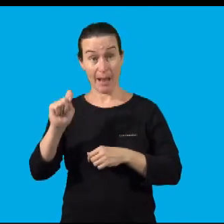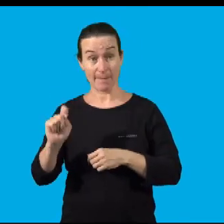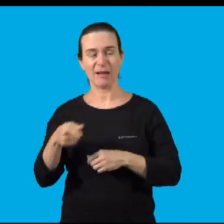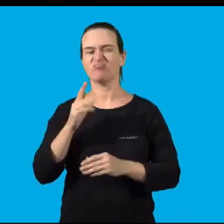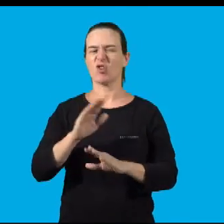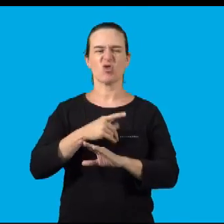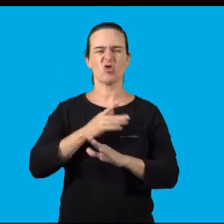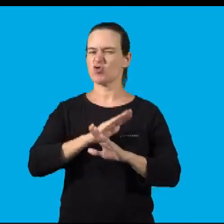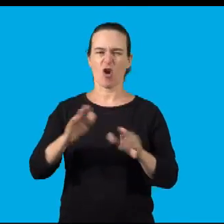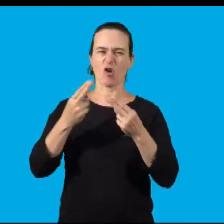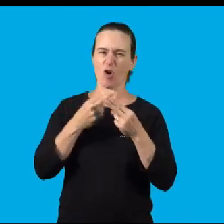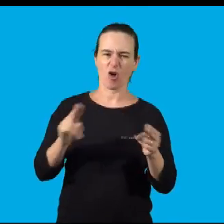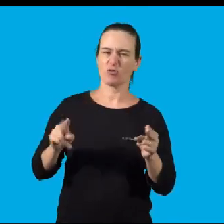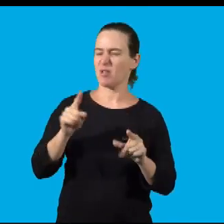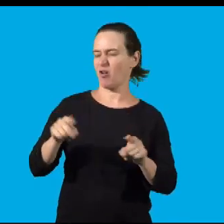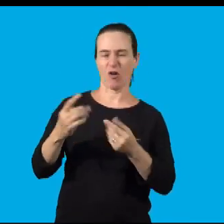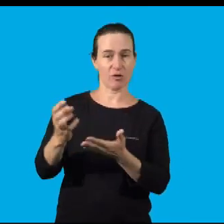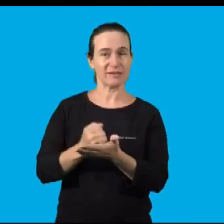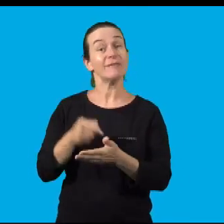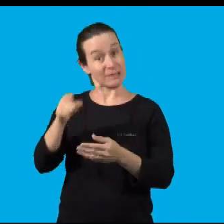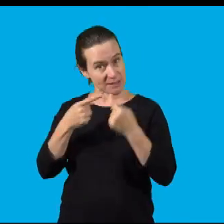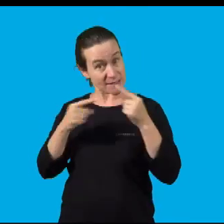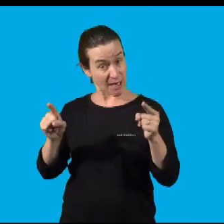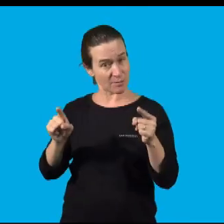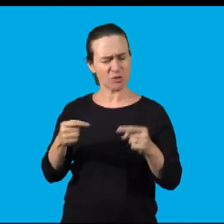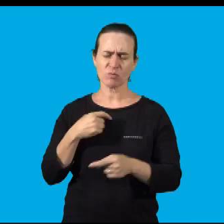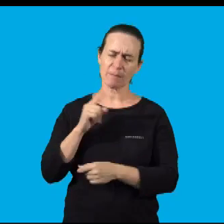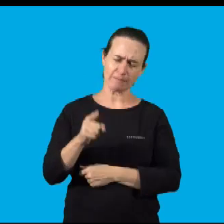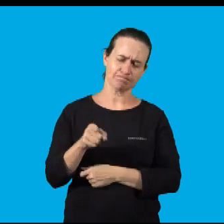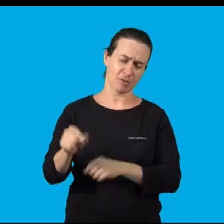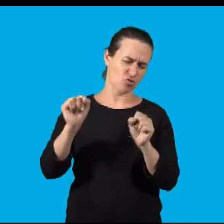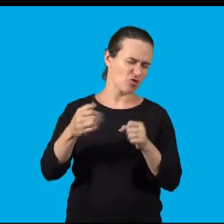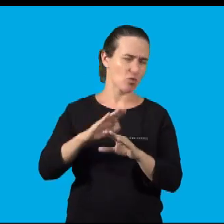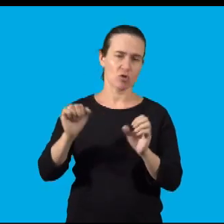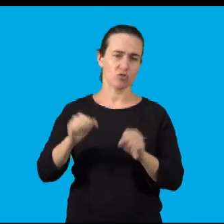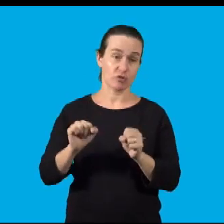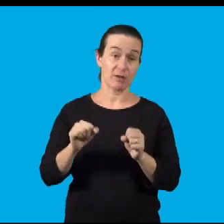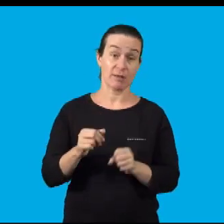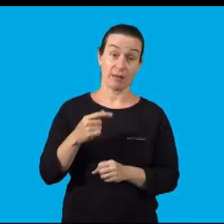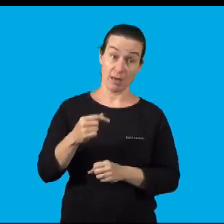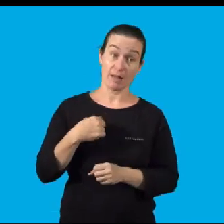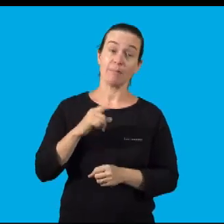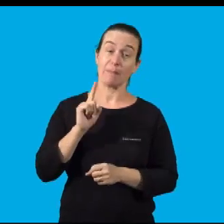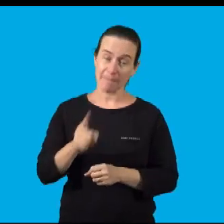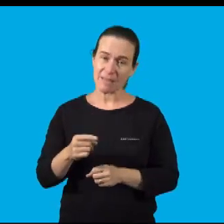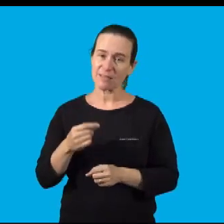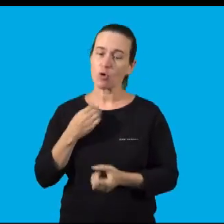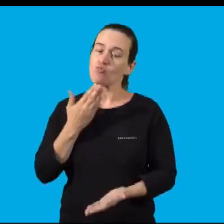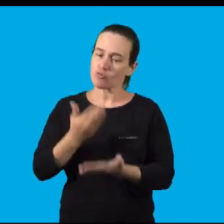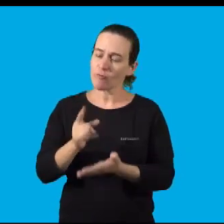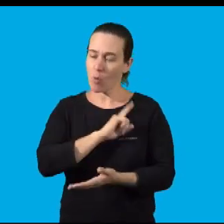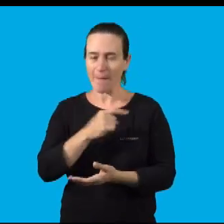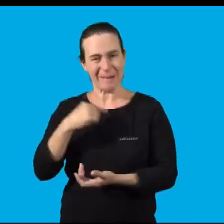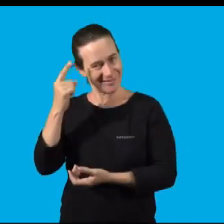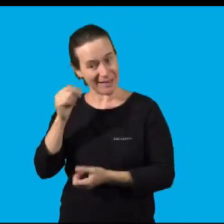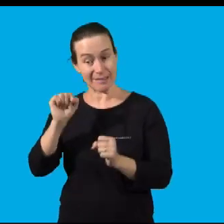of a thesis statement, right? Do you agree with this statement? Justify your response by a close reference to